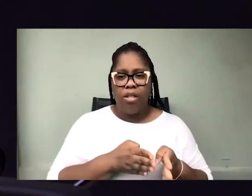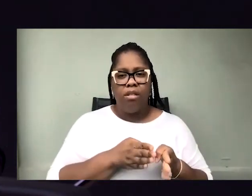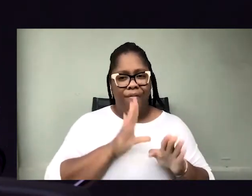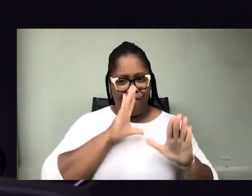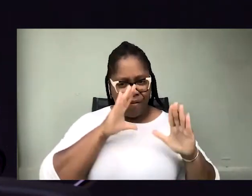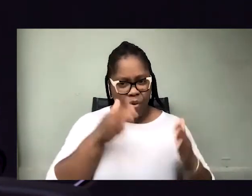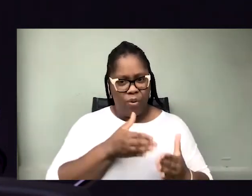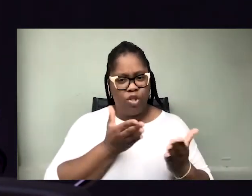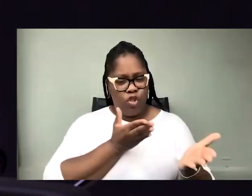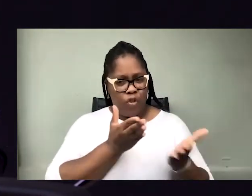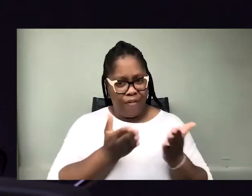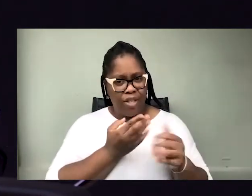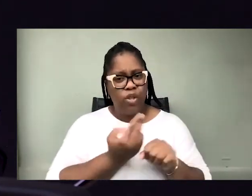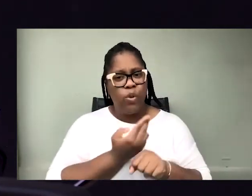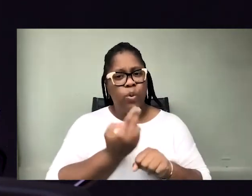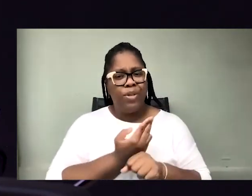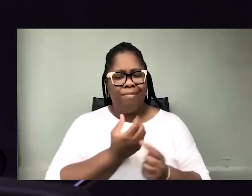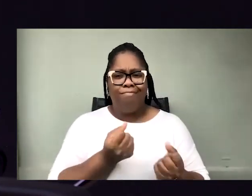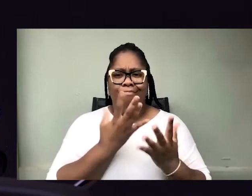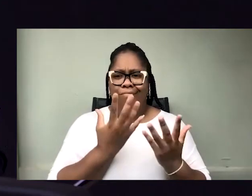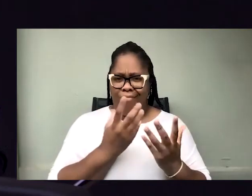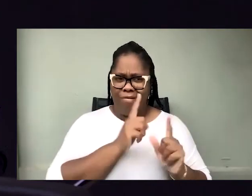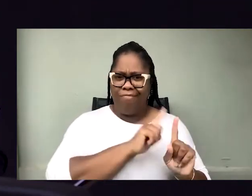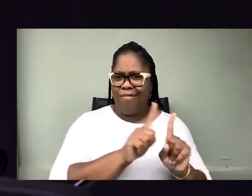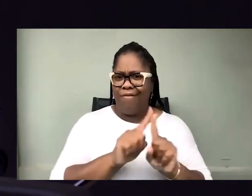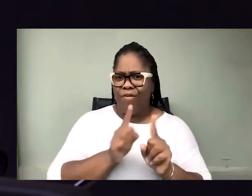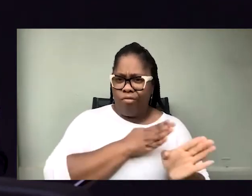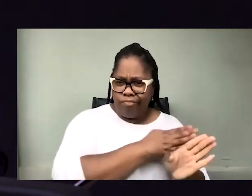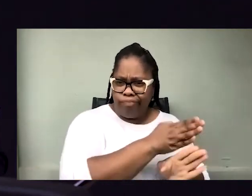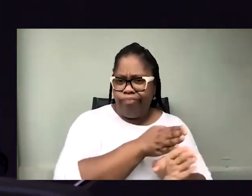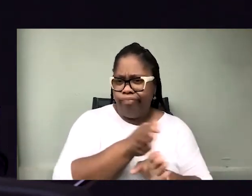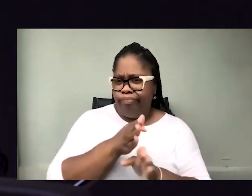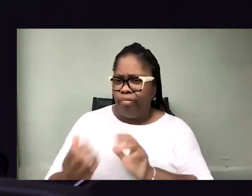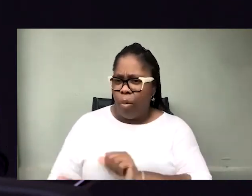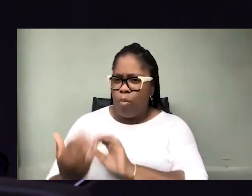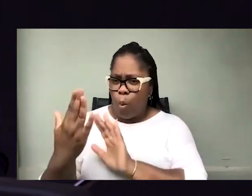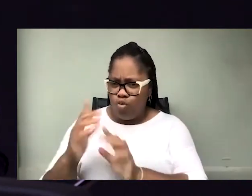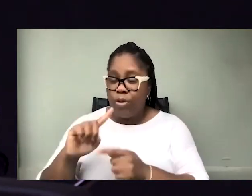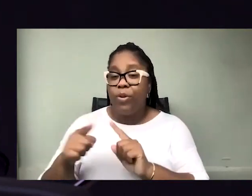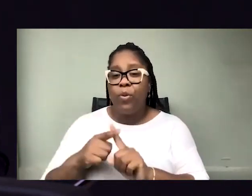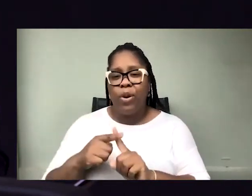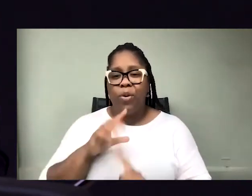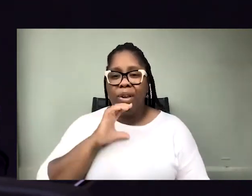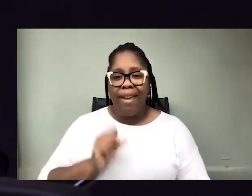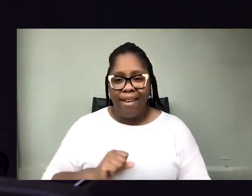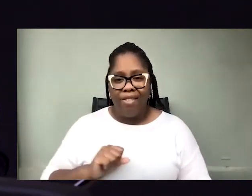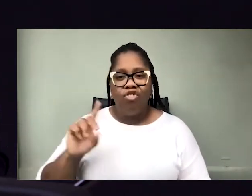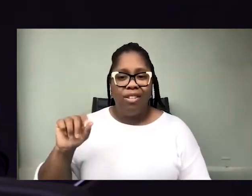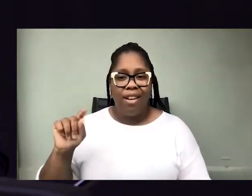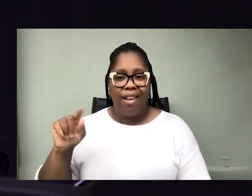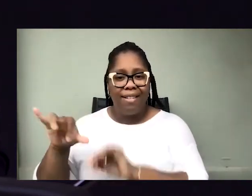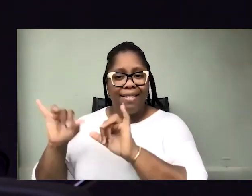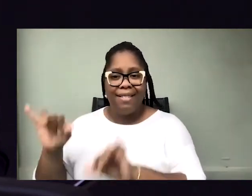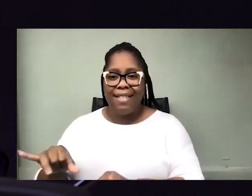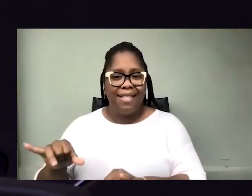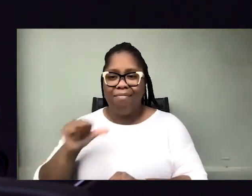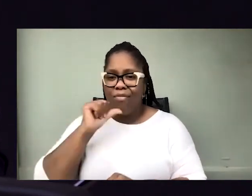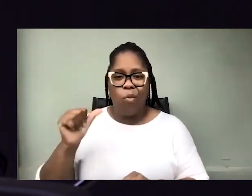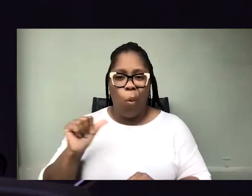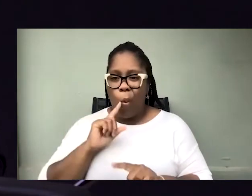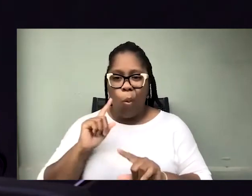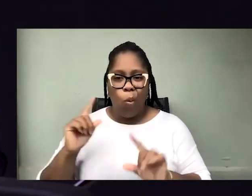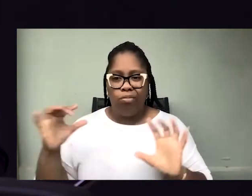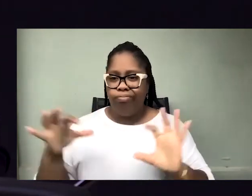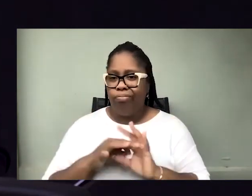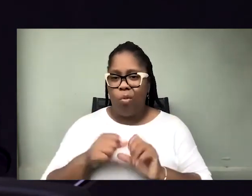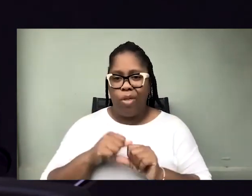person-centered services using multidisciplinary approaches when aging data systems do not talk to each other, and Ellen mentioned